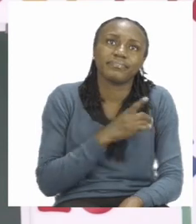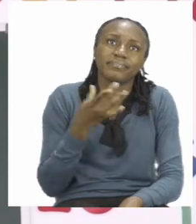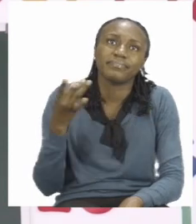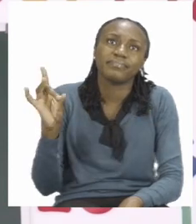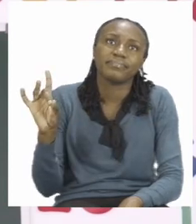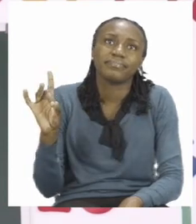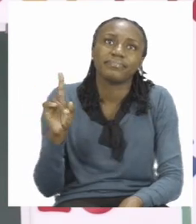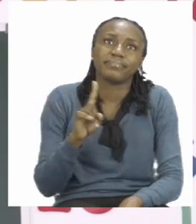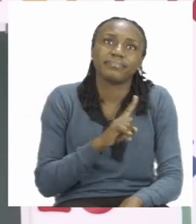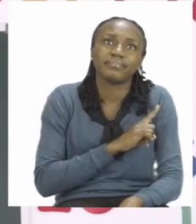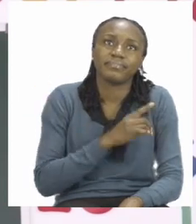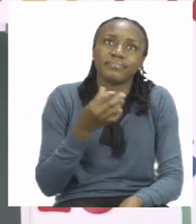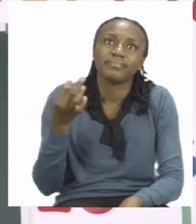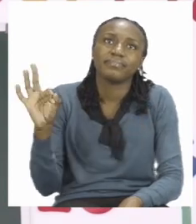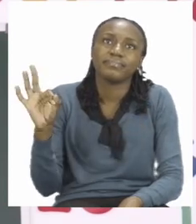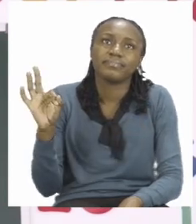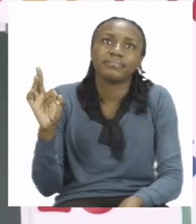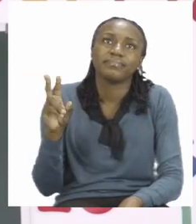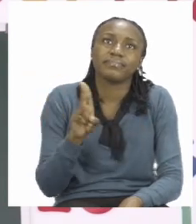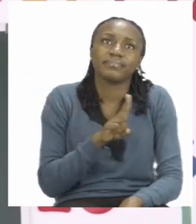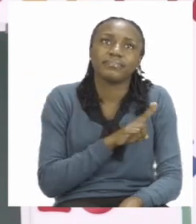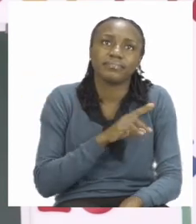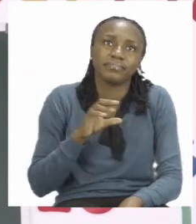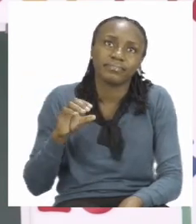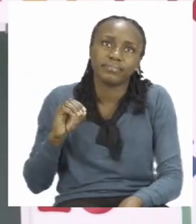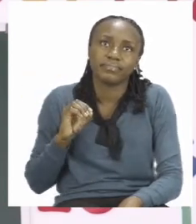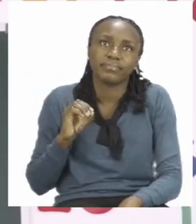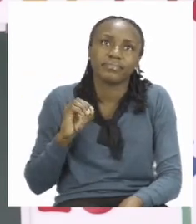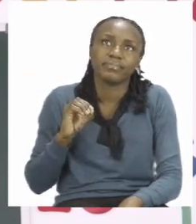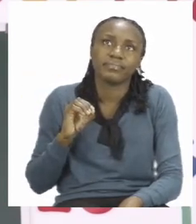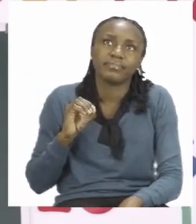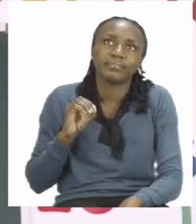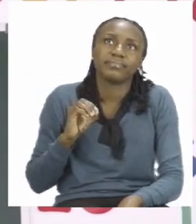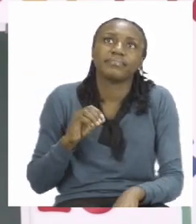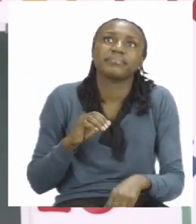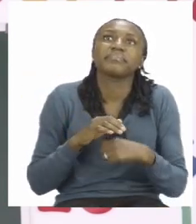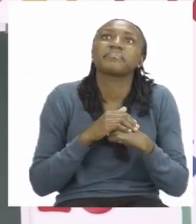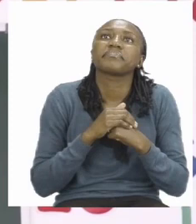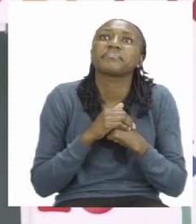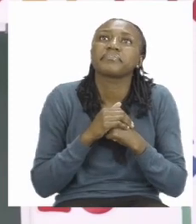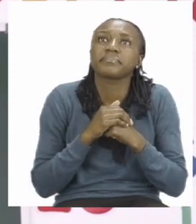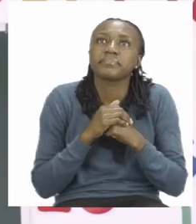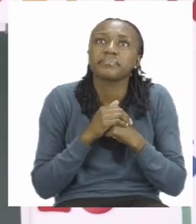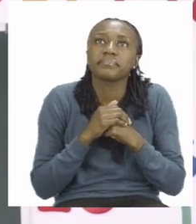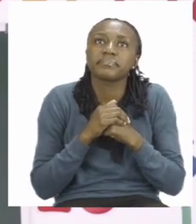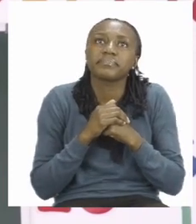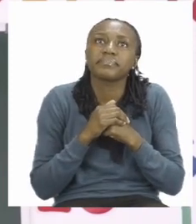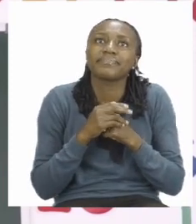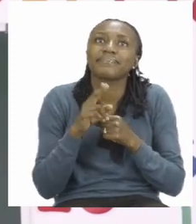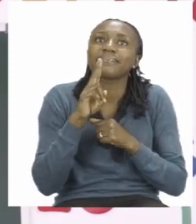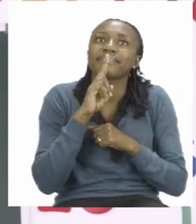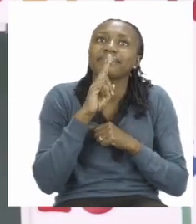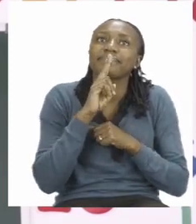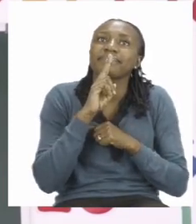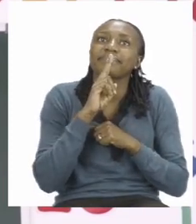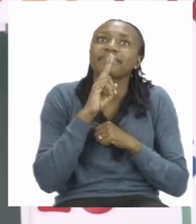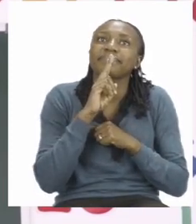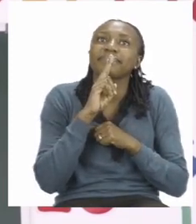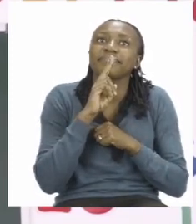17, 18, 19, 20. So my answer, boys and